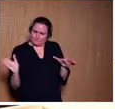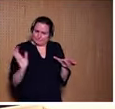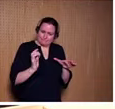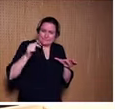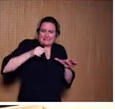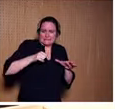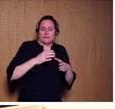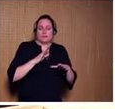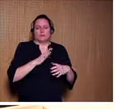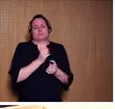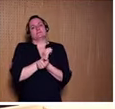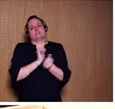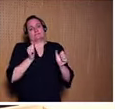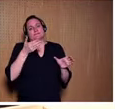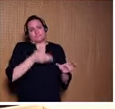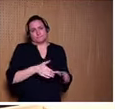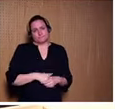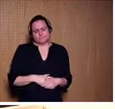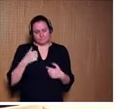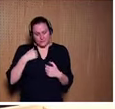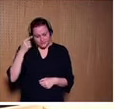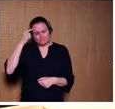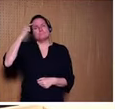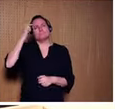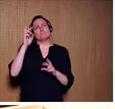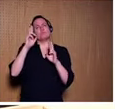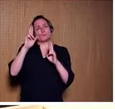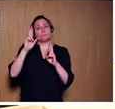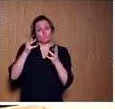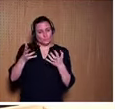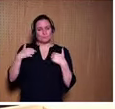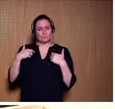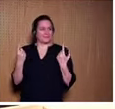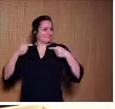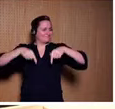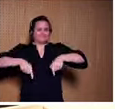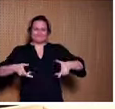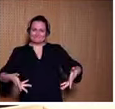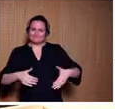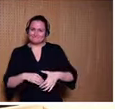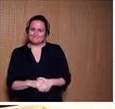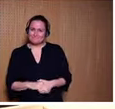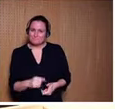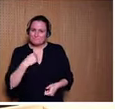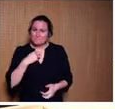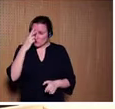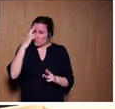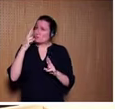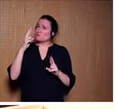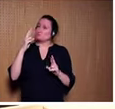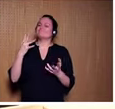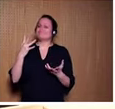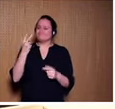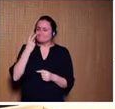far. Hope made me choose to protest in certain spaces despite the harsh situations for people like